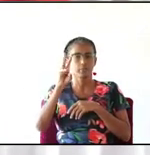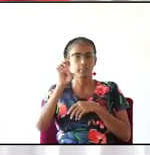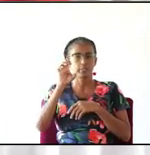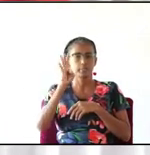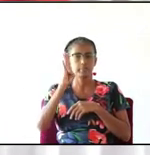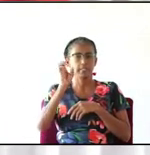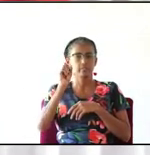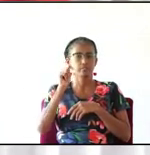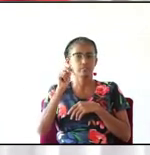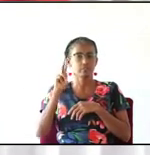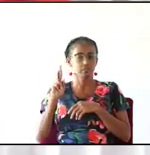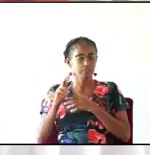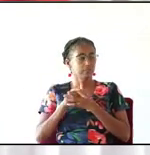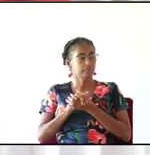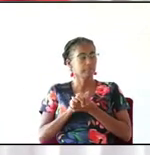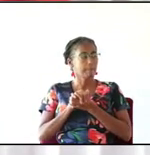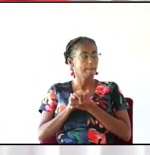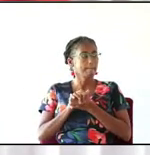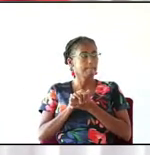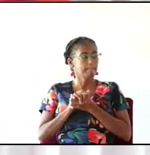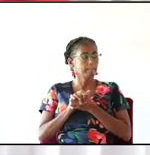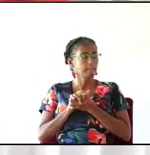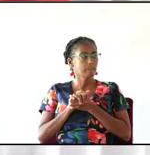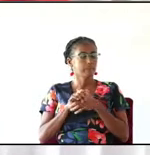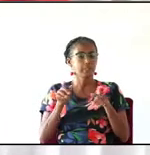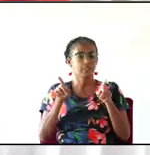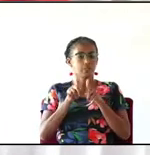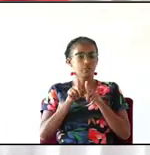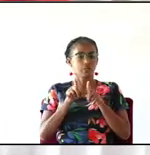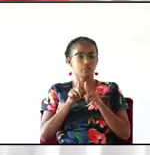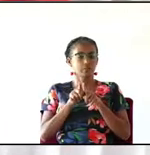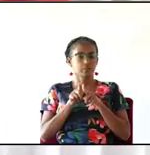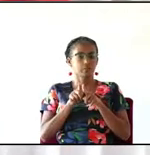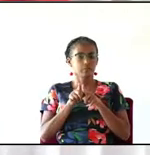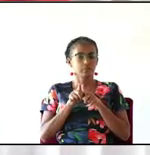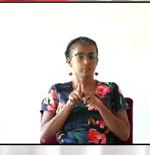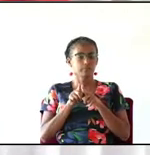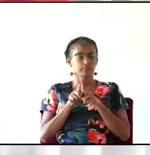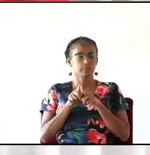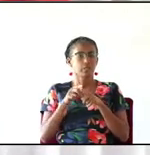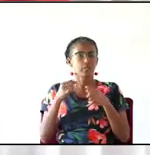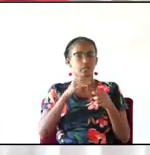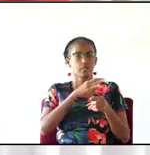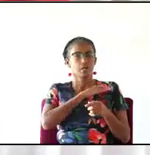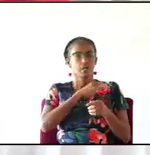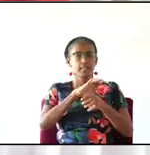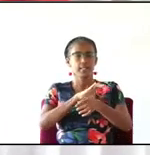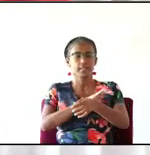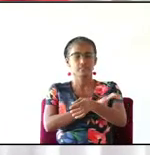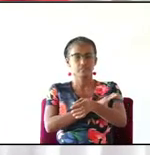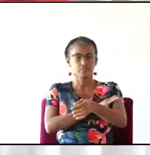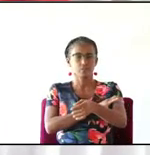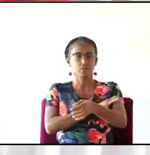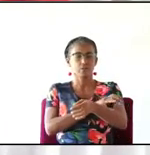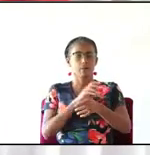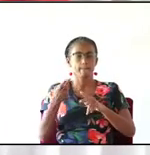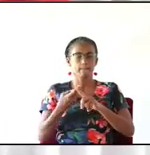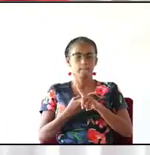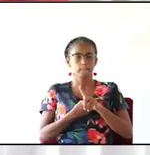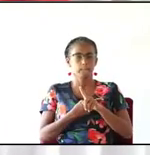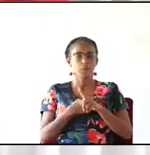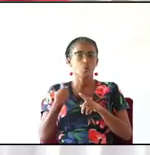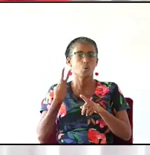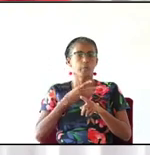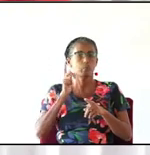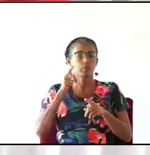today. All right, and also says it's Breast Cancer Awareness Month, and in a little while, we'll also hear a